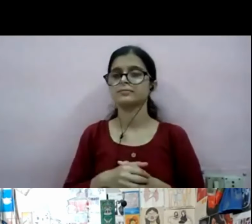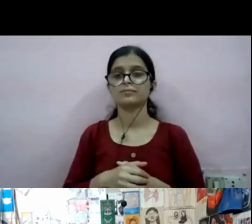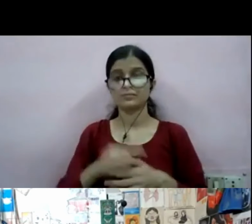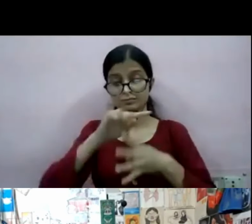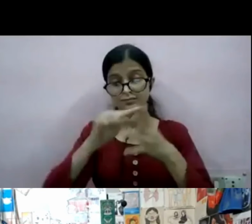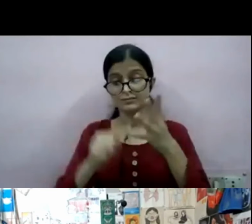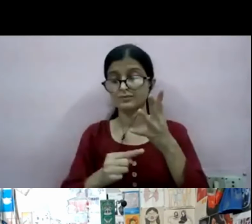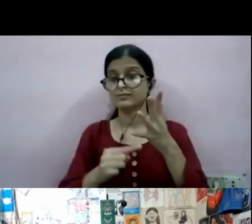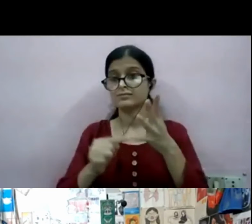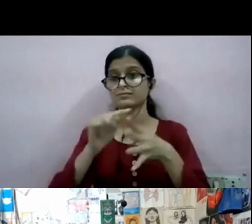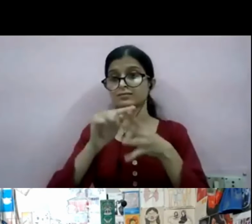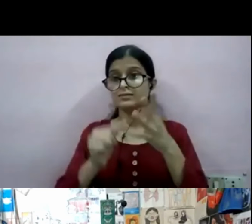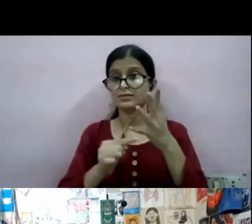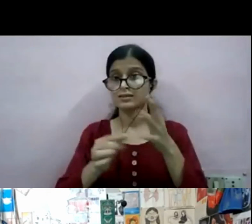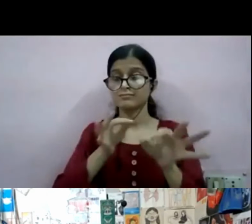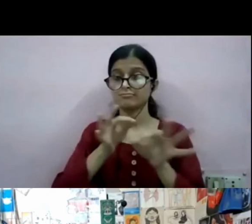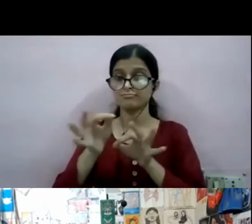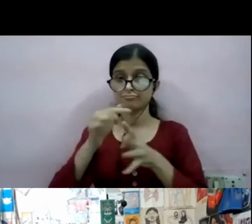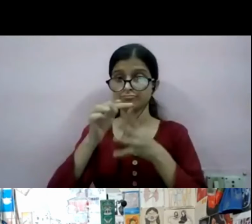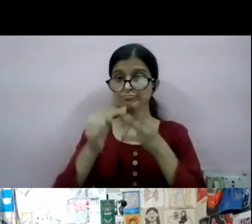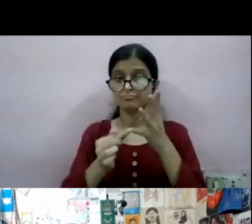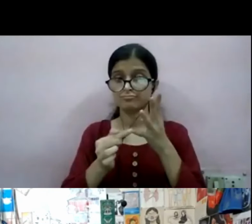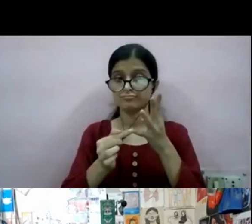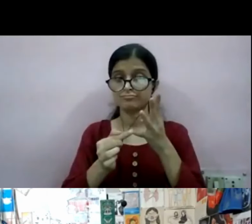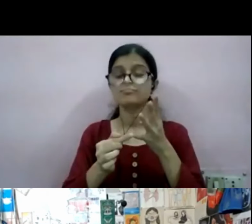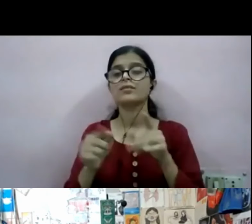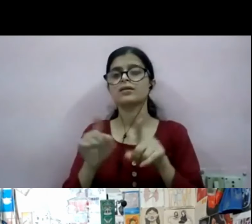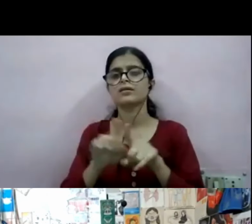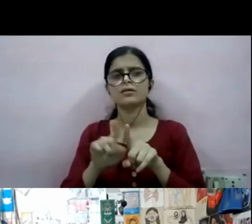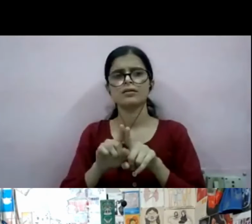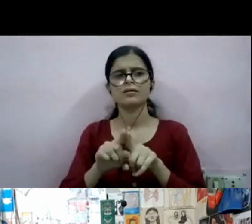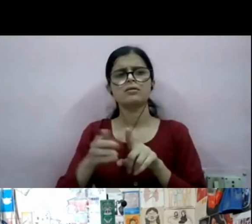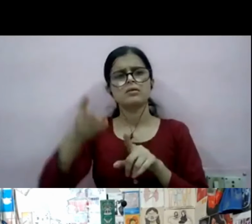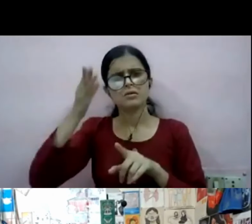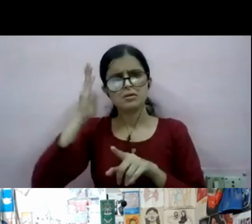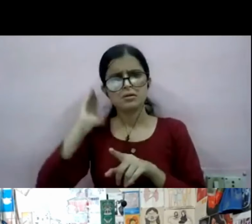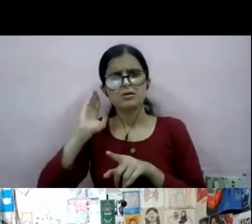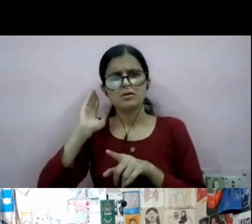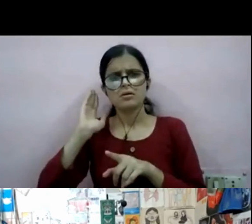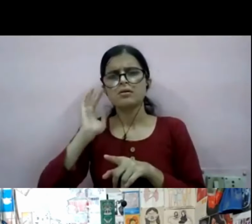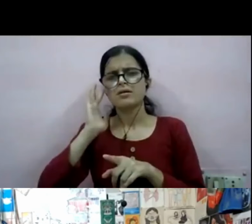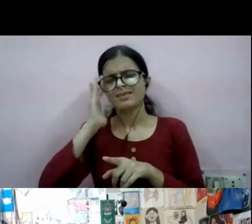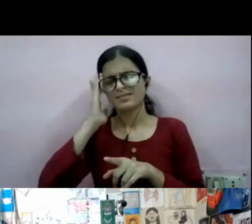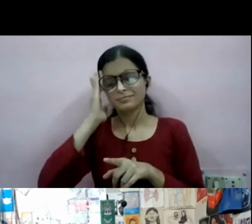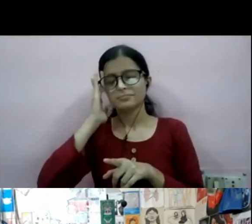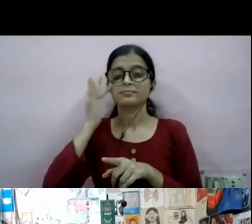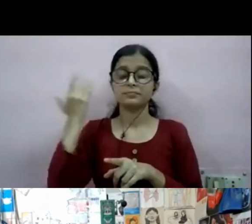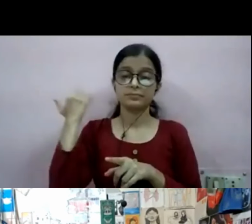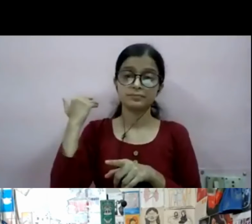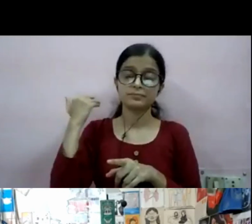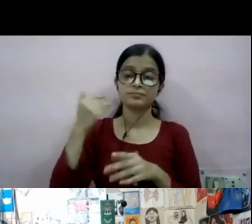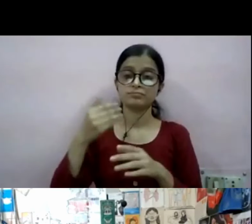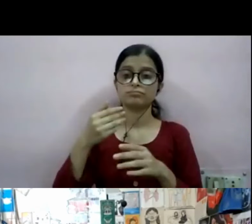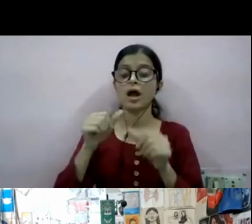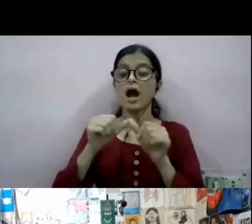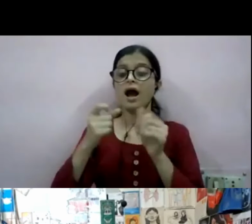useful distinction that Kim Q Hall, in one of her articles, actually